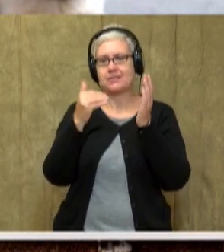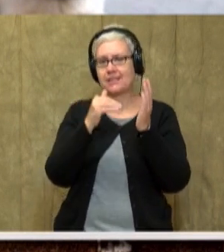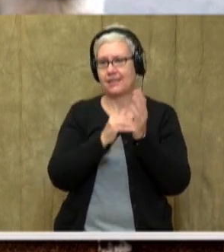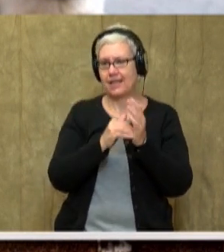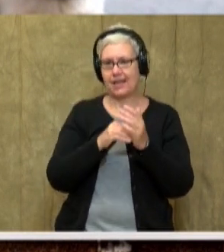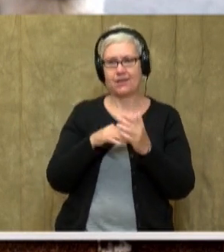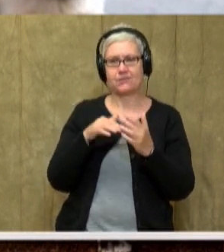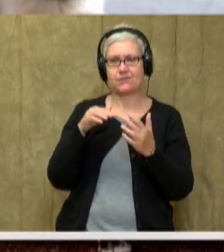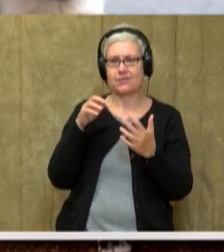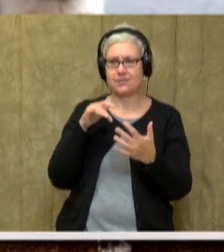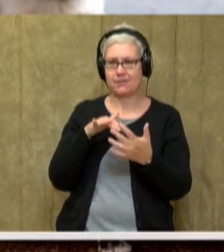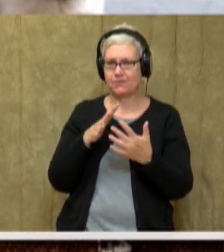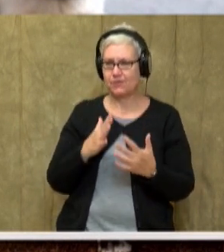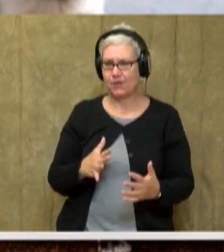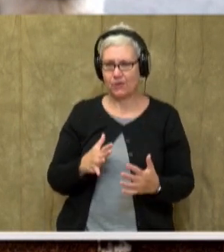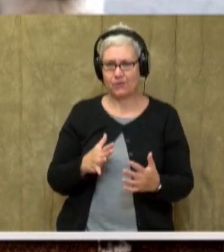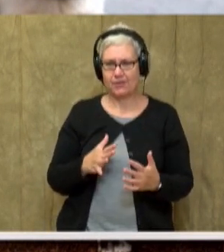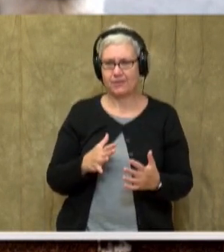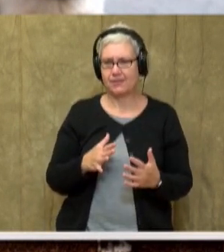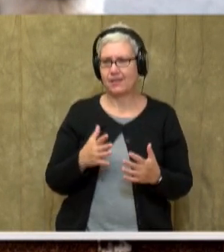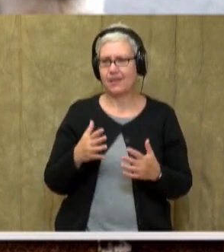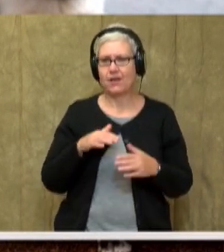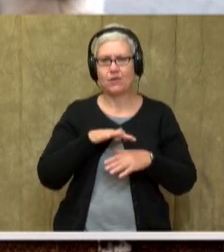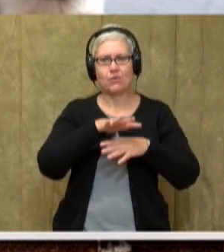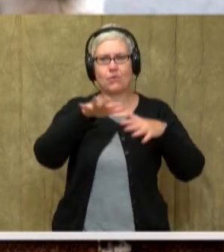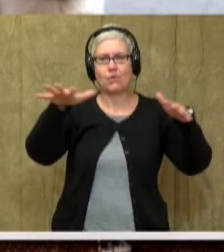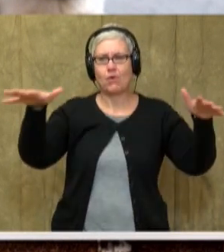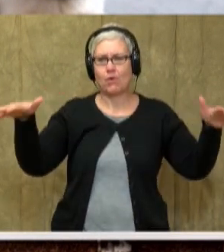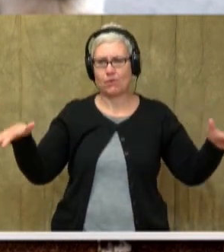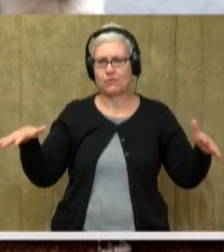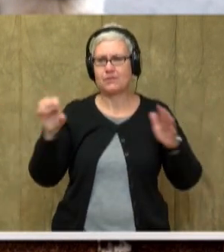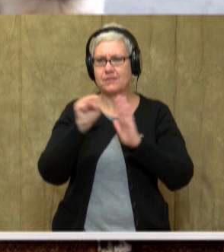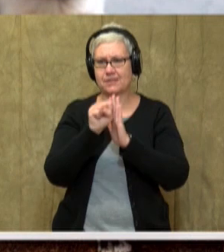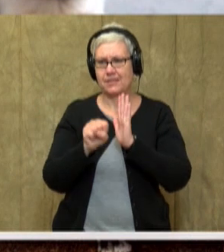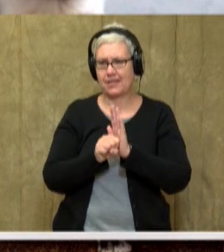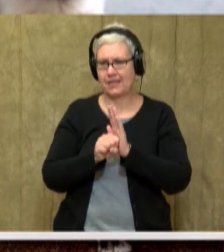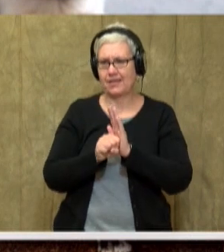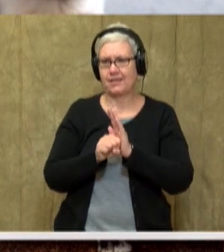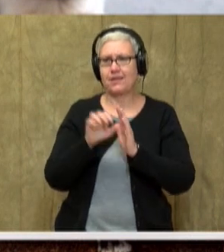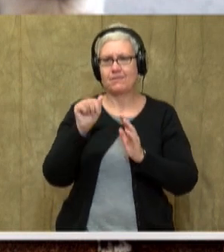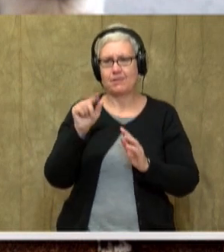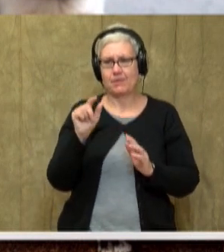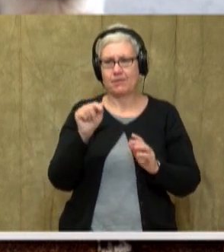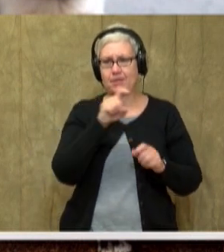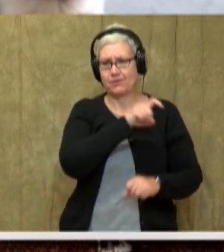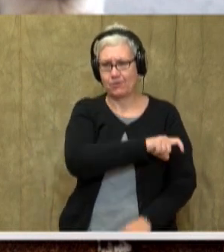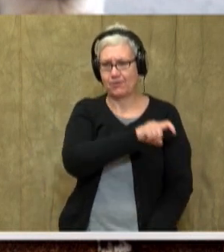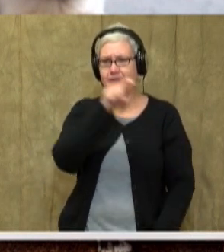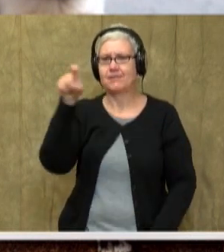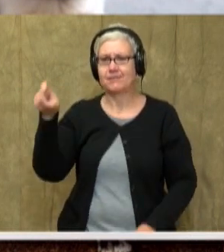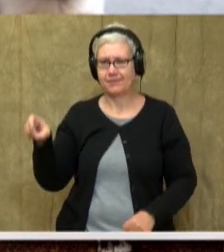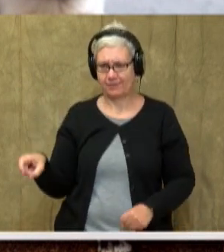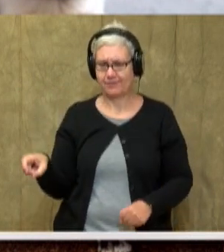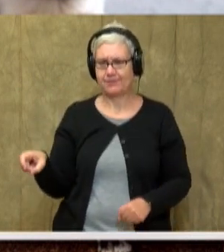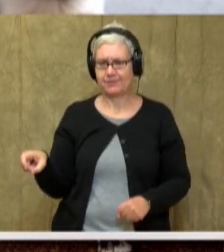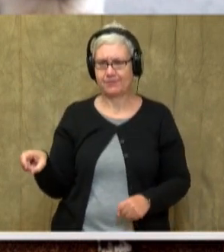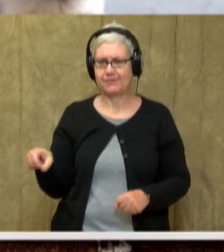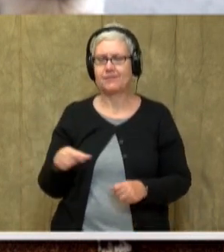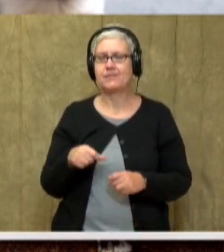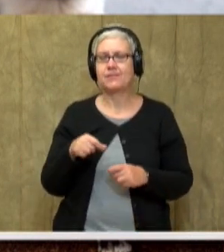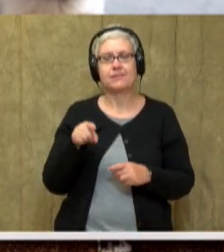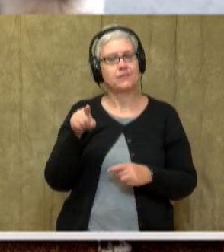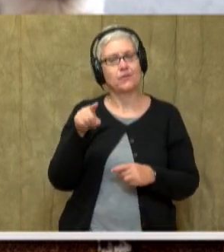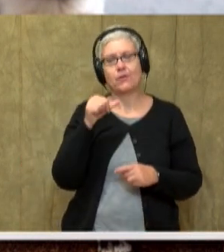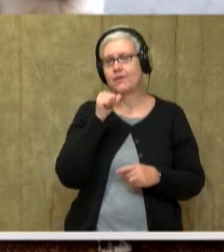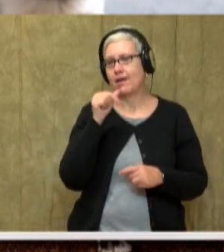across not just Mobile County, but other counties and across the entire state that are transitioning from one school to the next or one class to the next. So